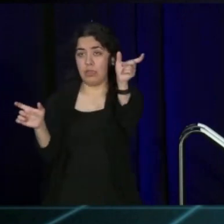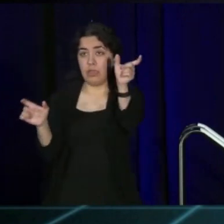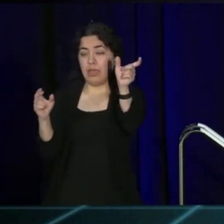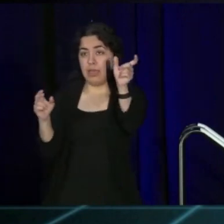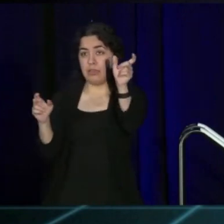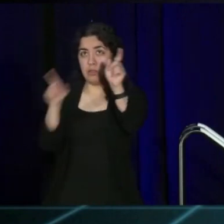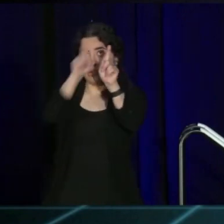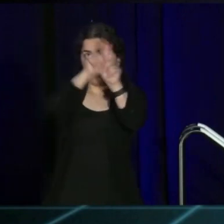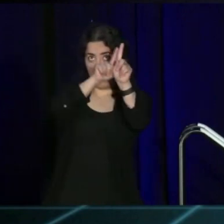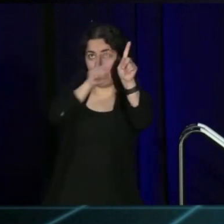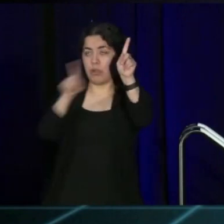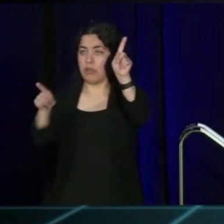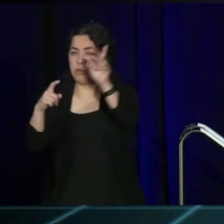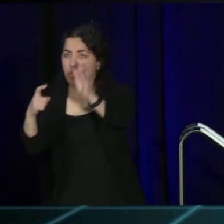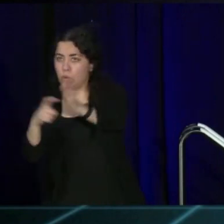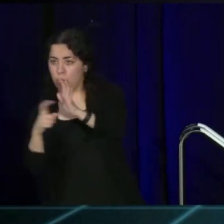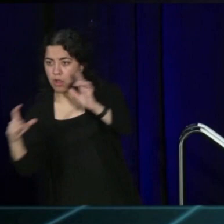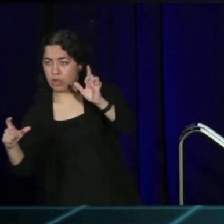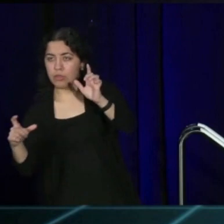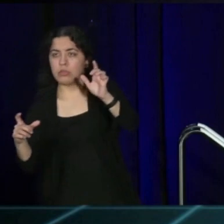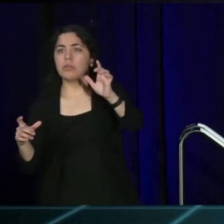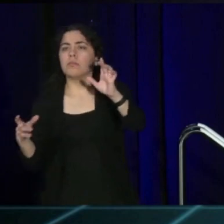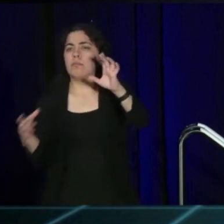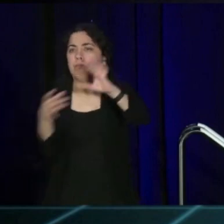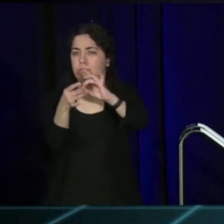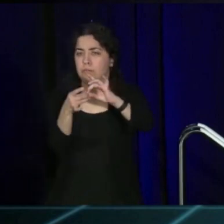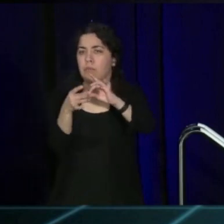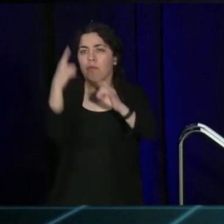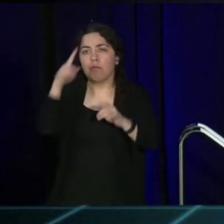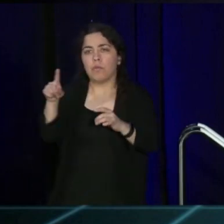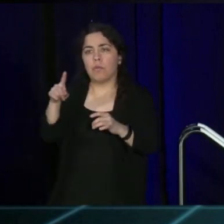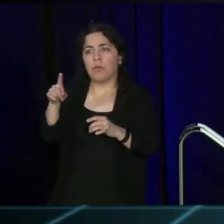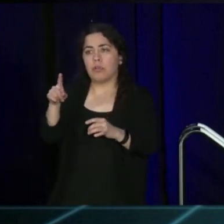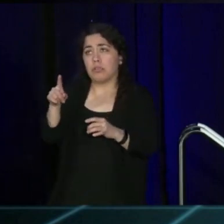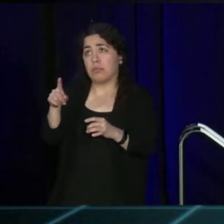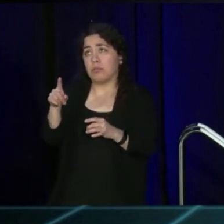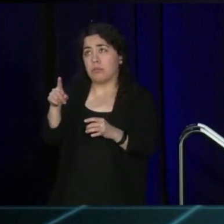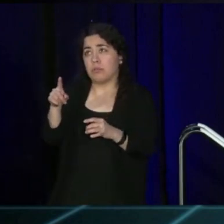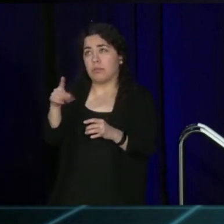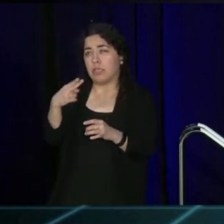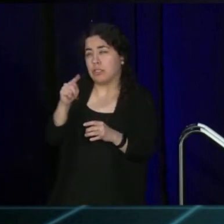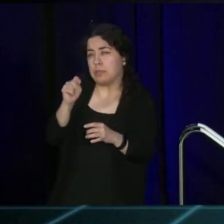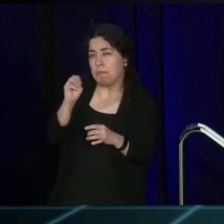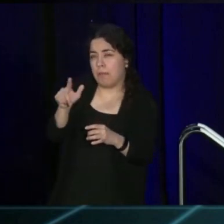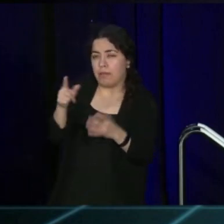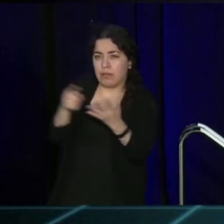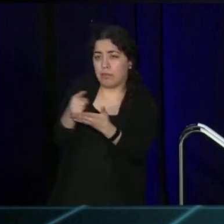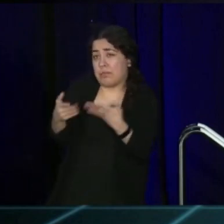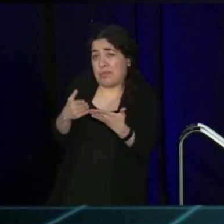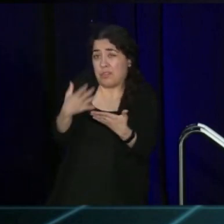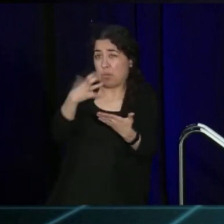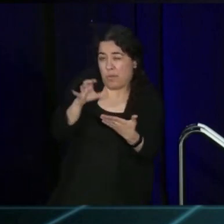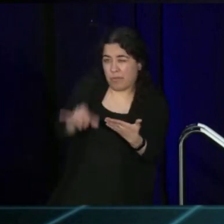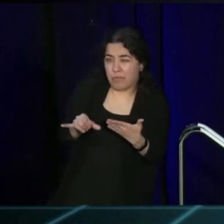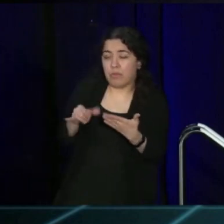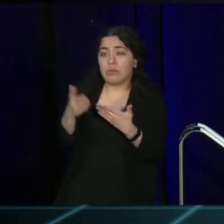validation, which might not always might be what we want, because it sometimes can be not very flexible and might behave inconsistently in